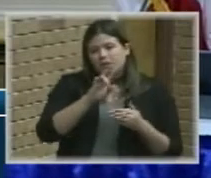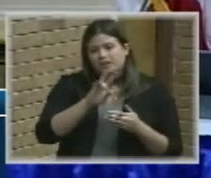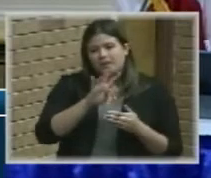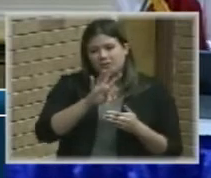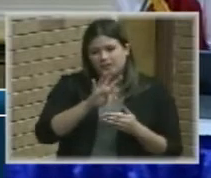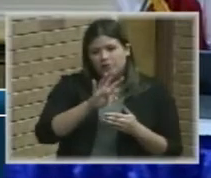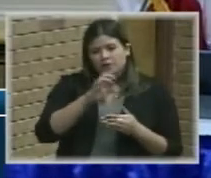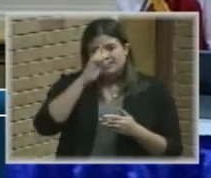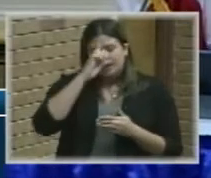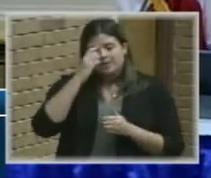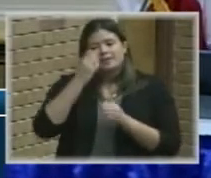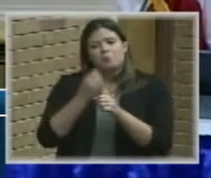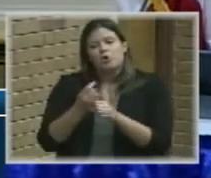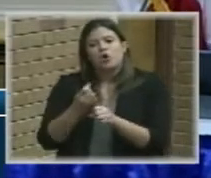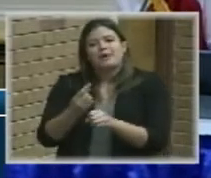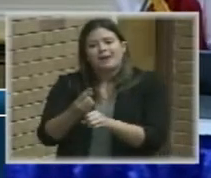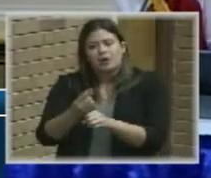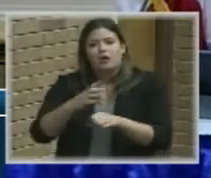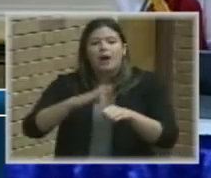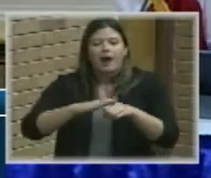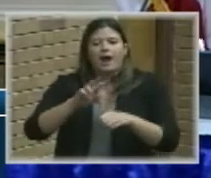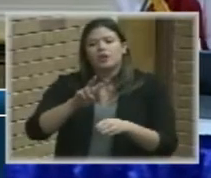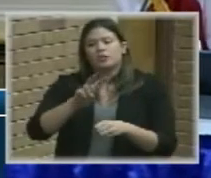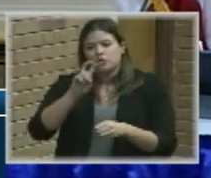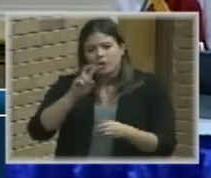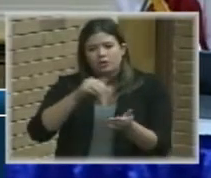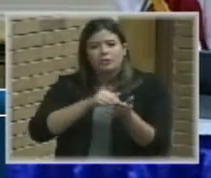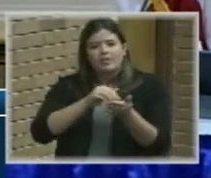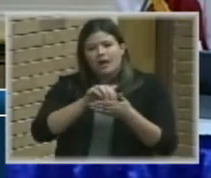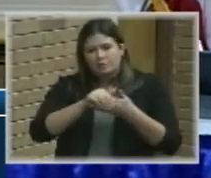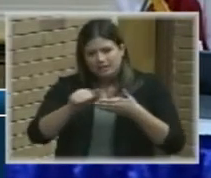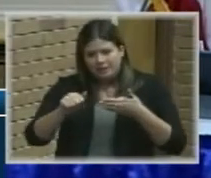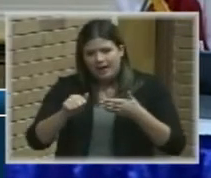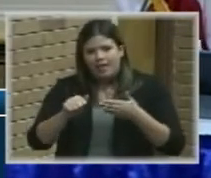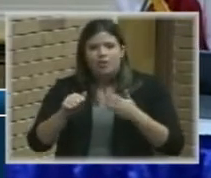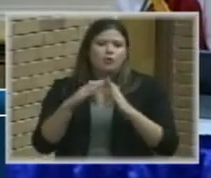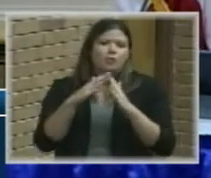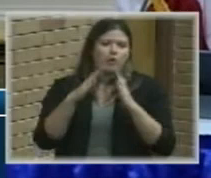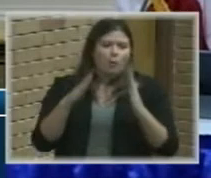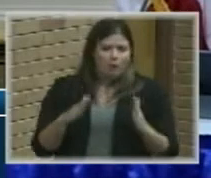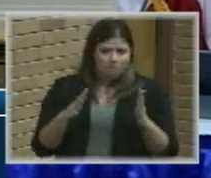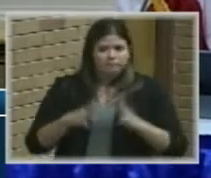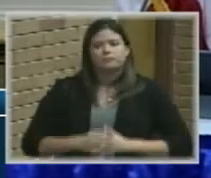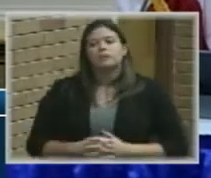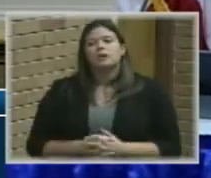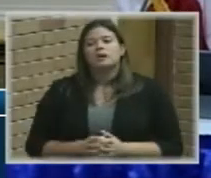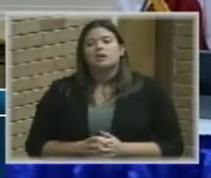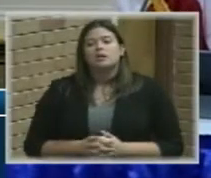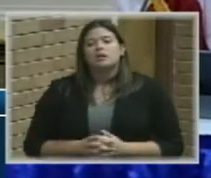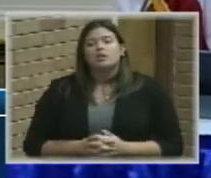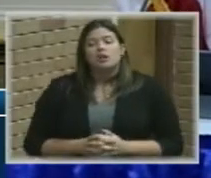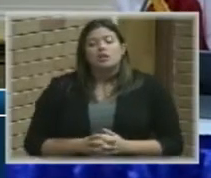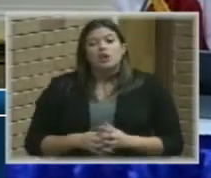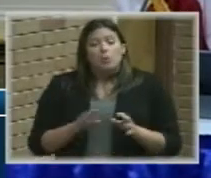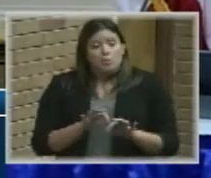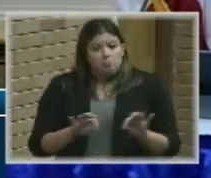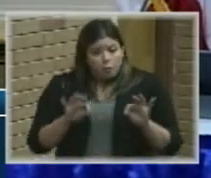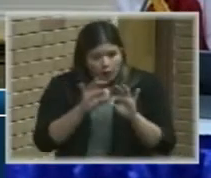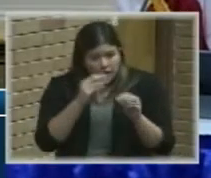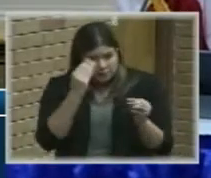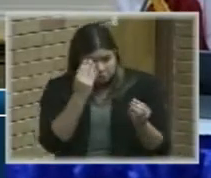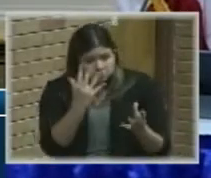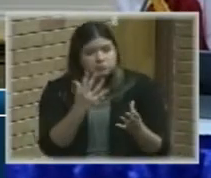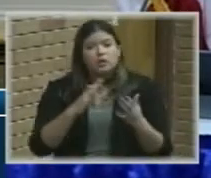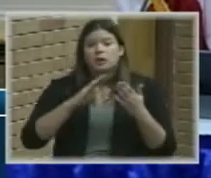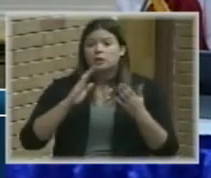$14.74 per year on a $200,000 home. It's important to note that Brighton